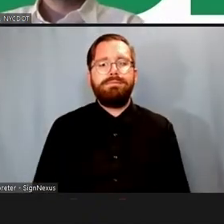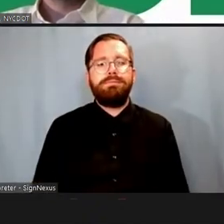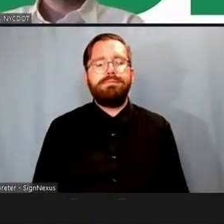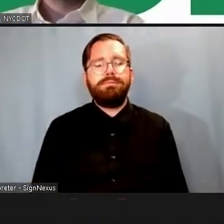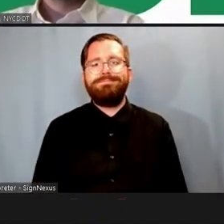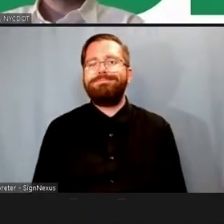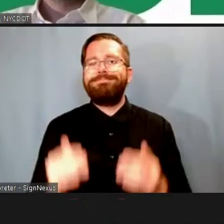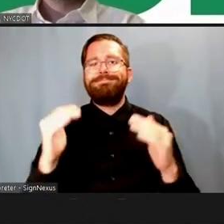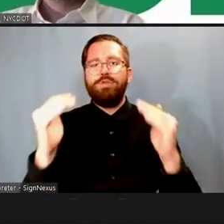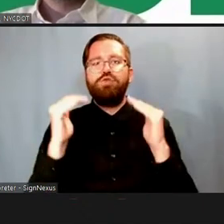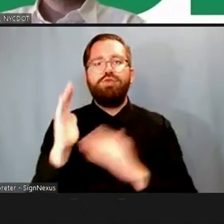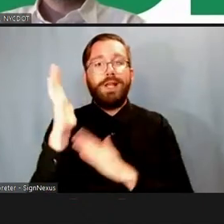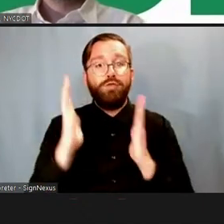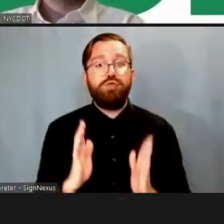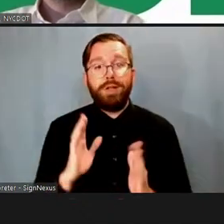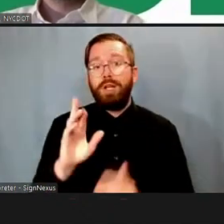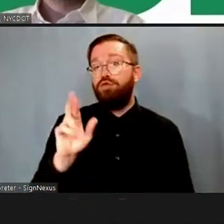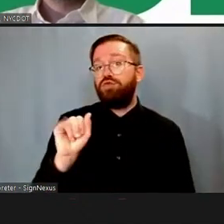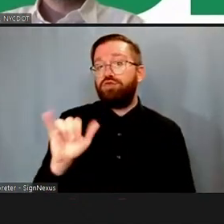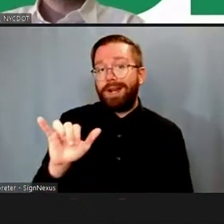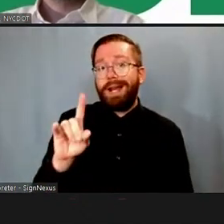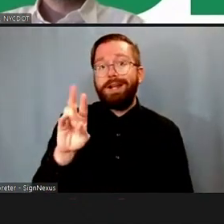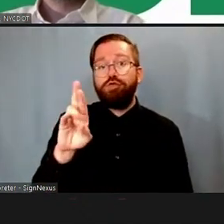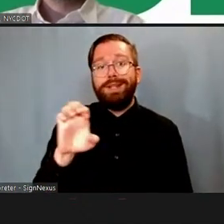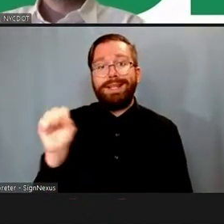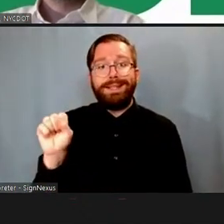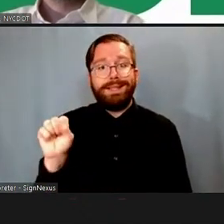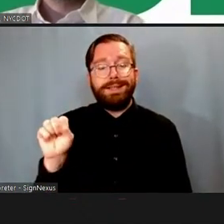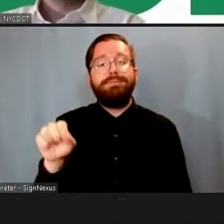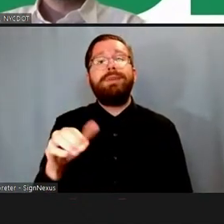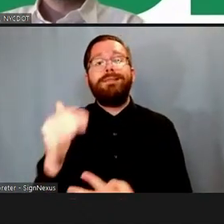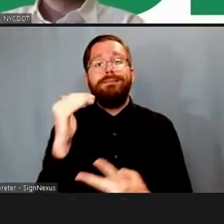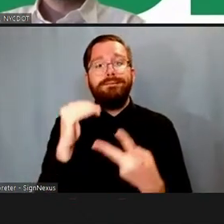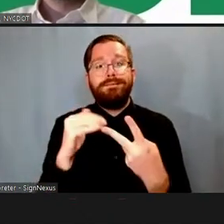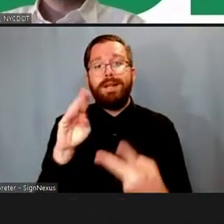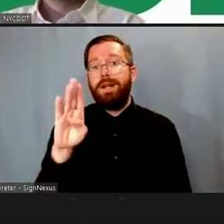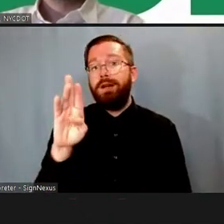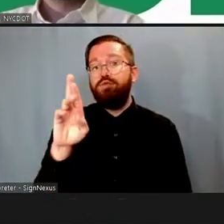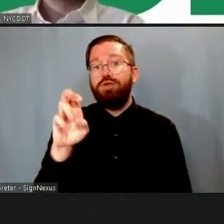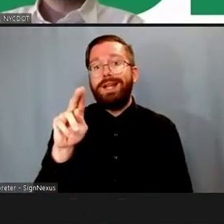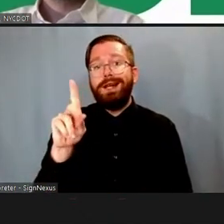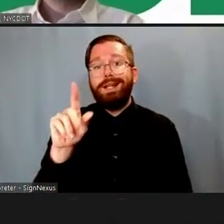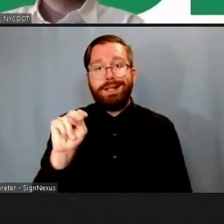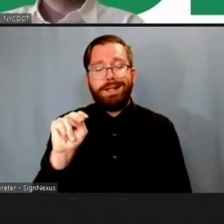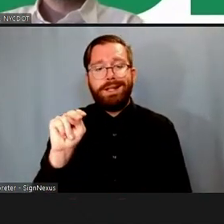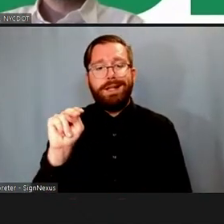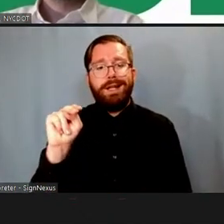our next speaker is ray dries followed by brendan pale